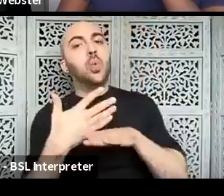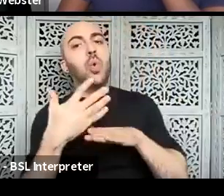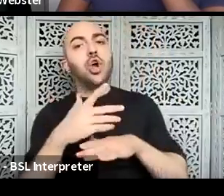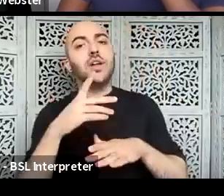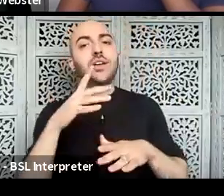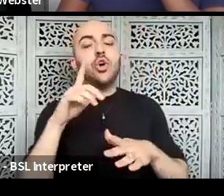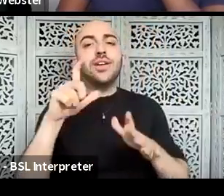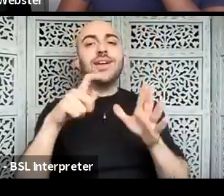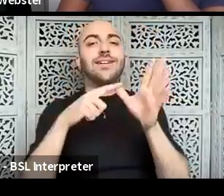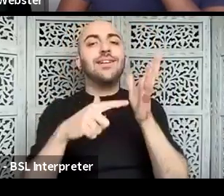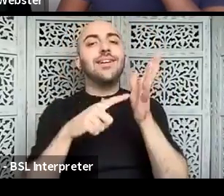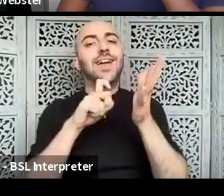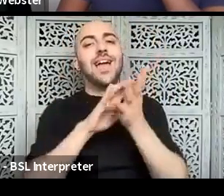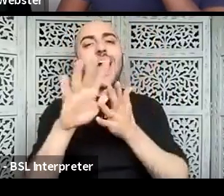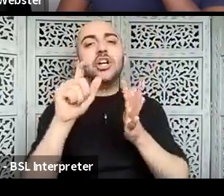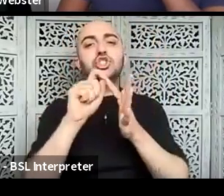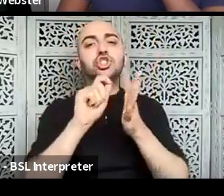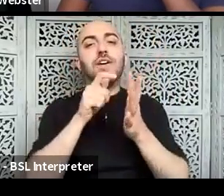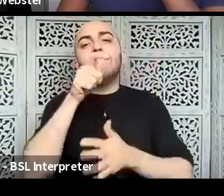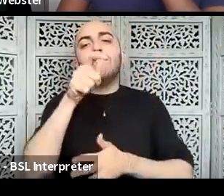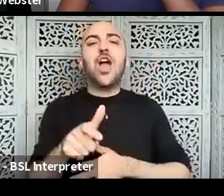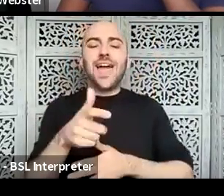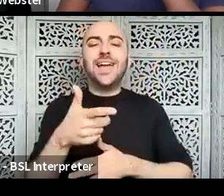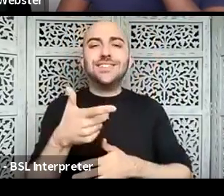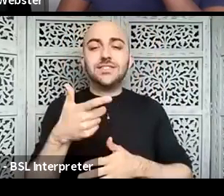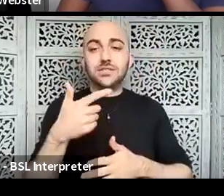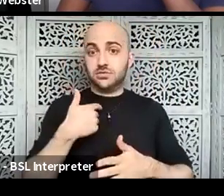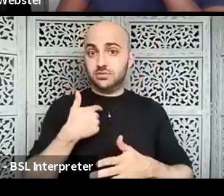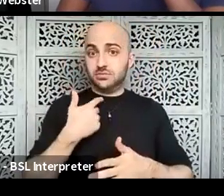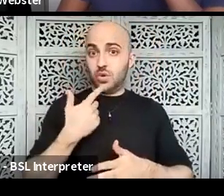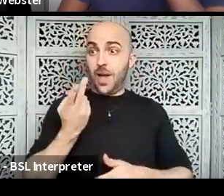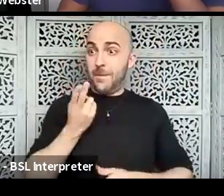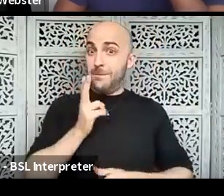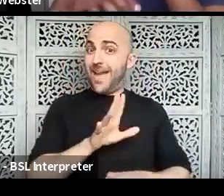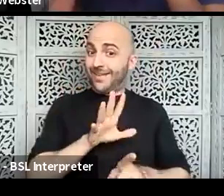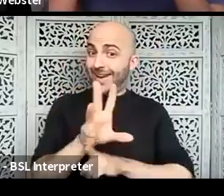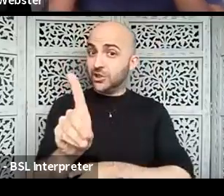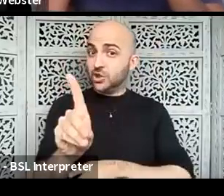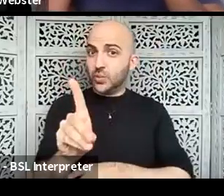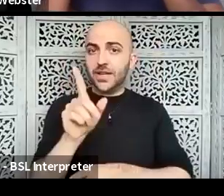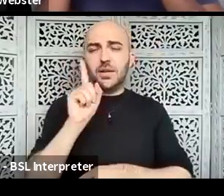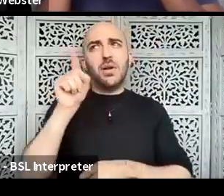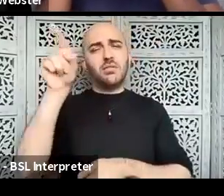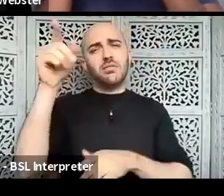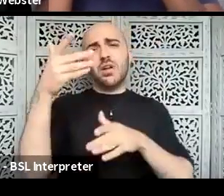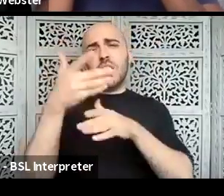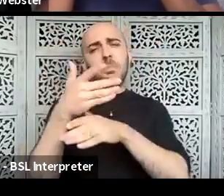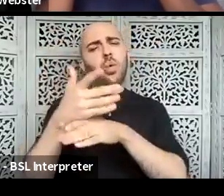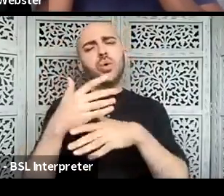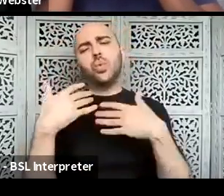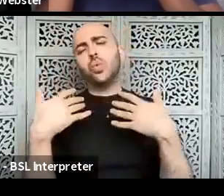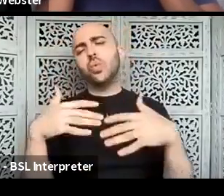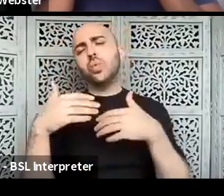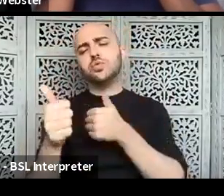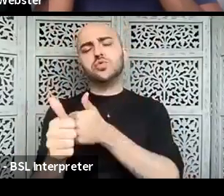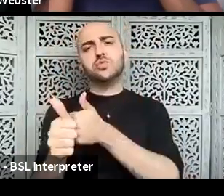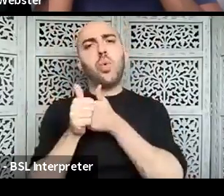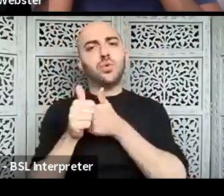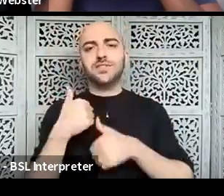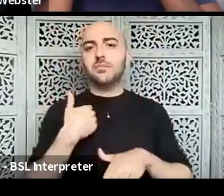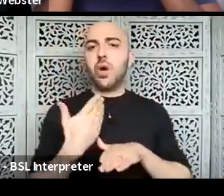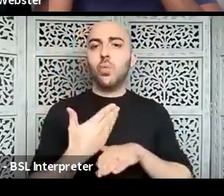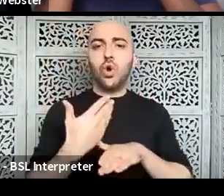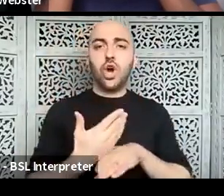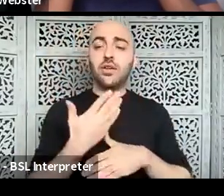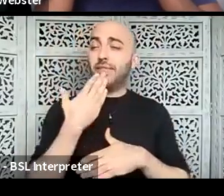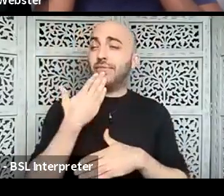I'm back on now. We're in studio next week. And my employers have always been super supportive of all this work, and I can't